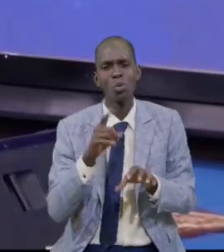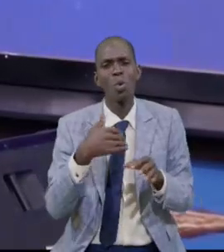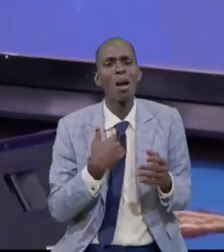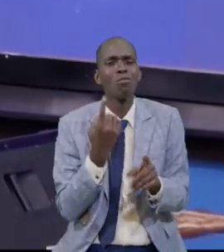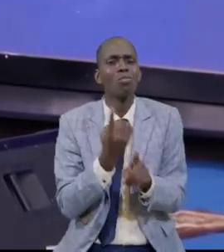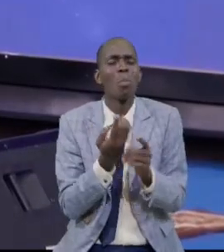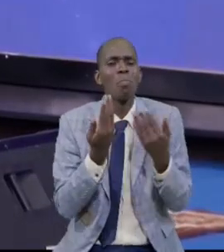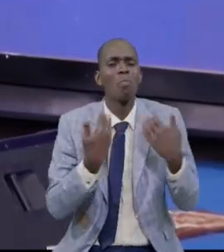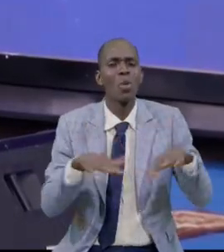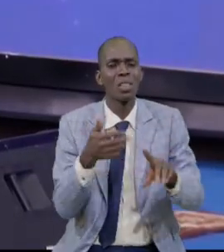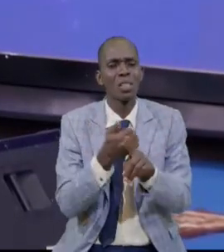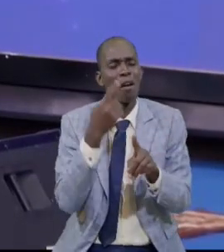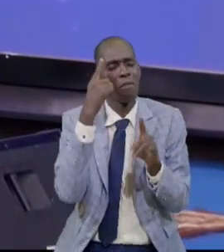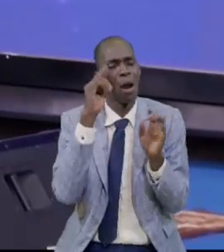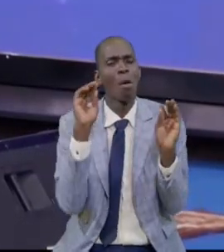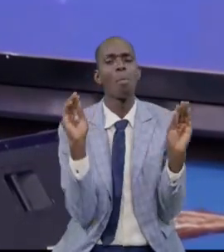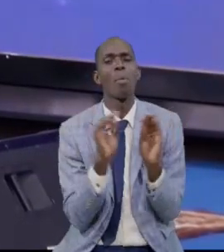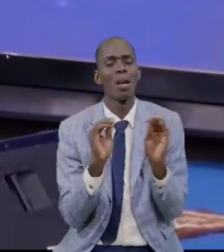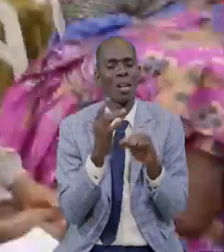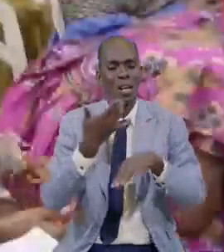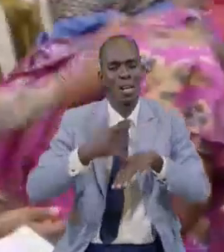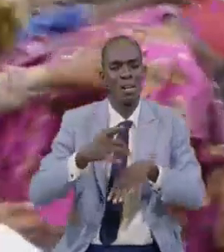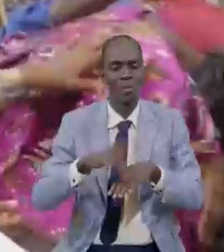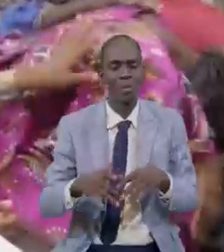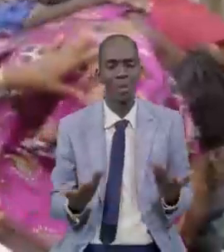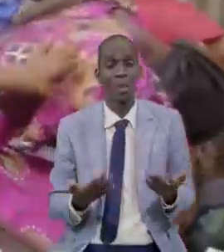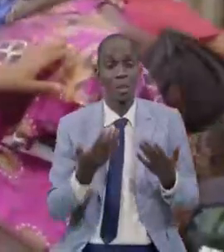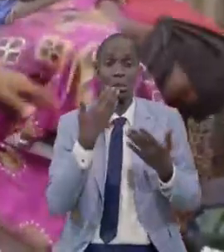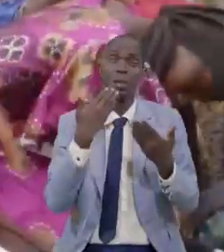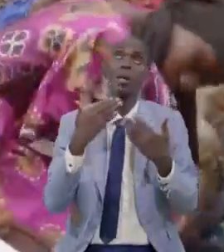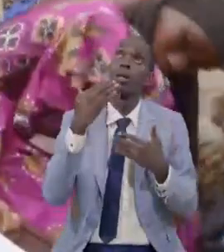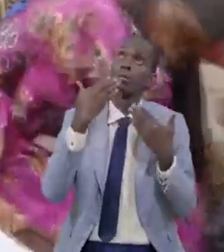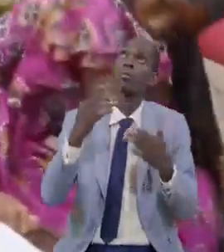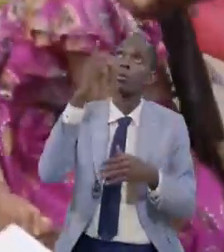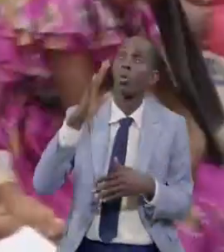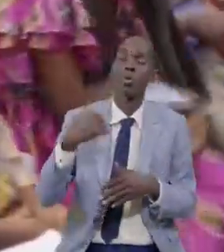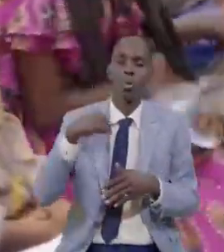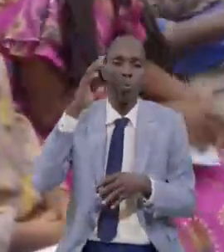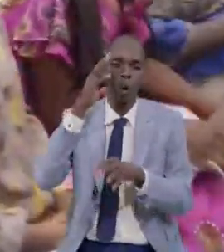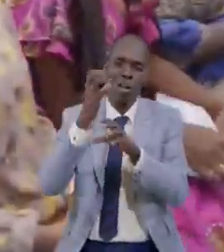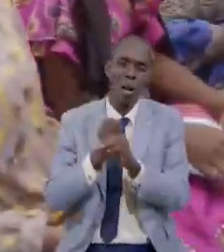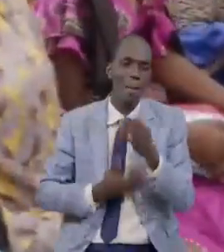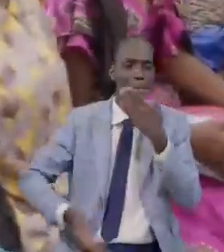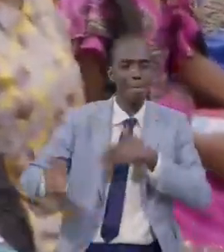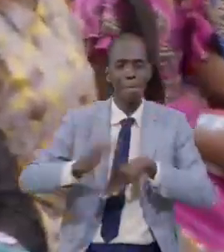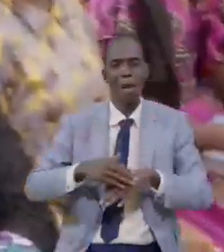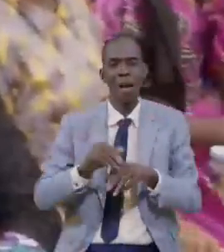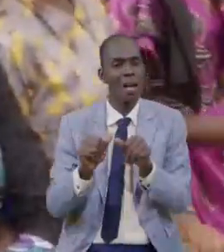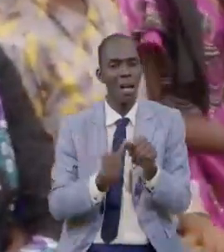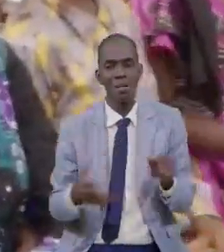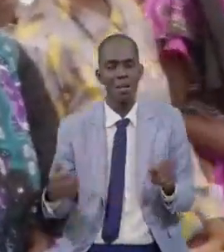we will unsell everything we have sold. I said, we will